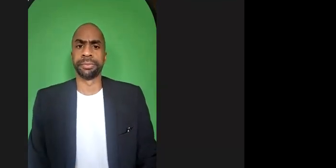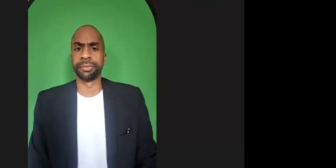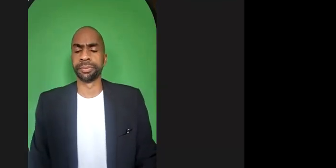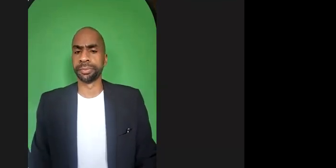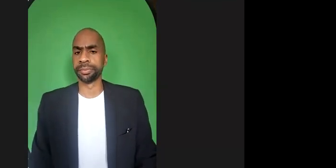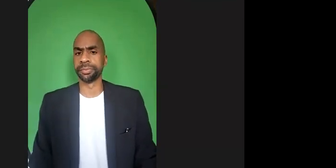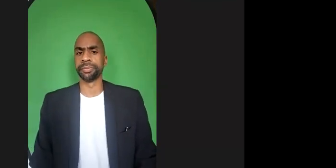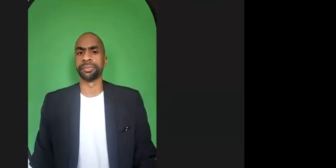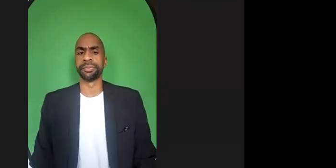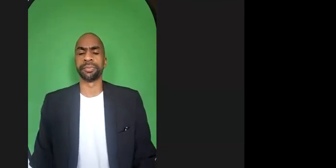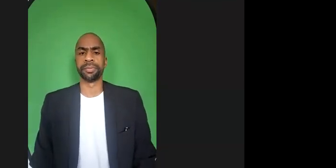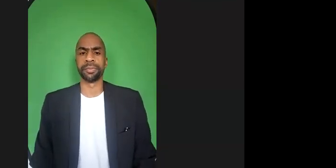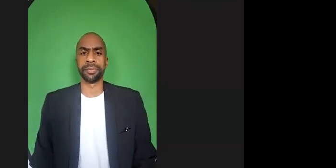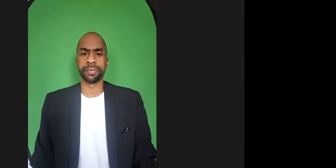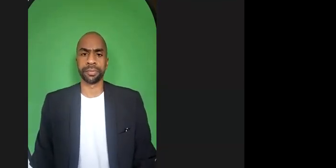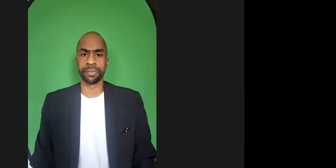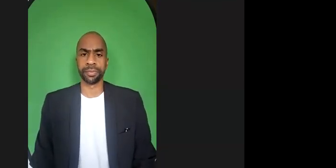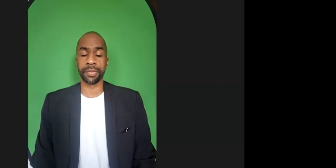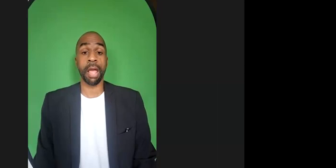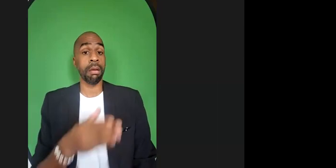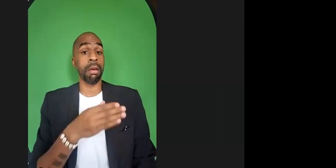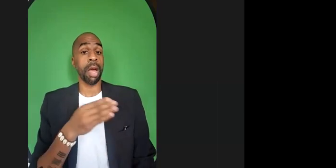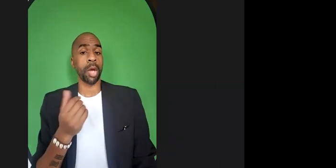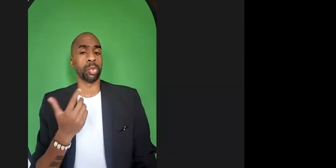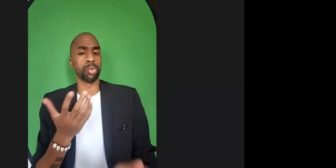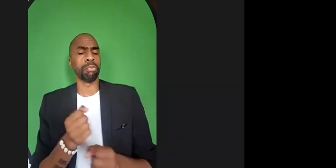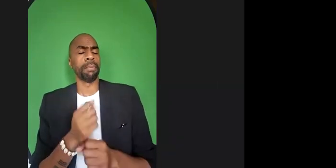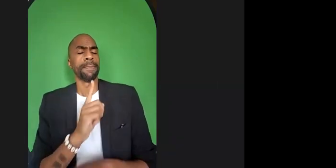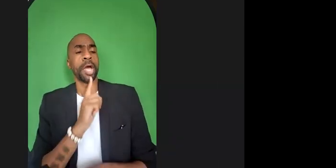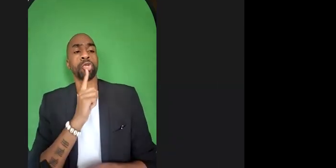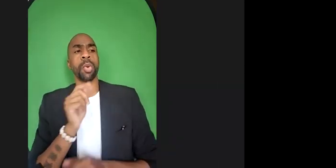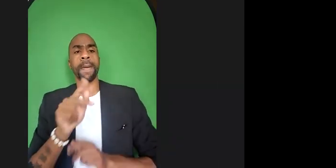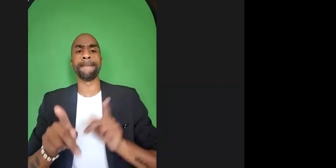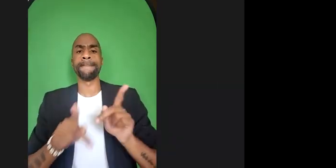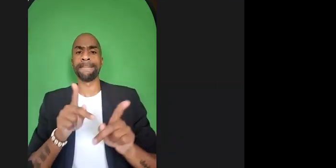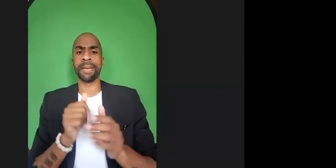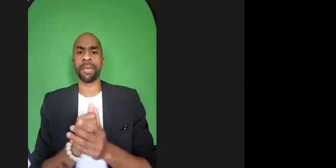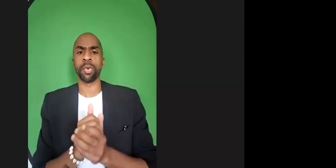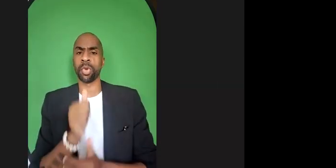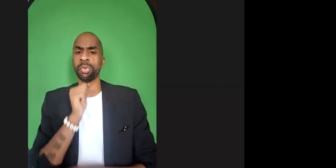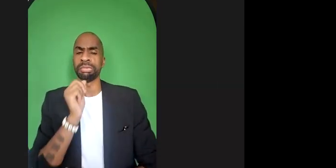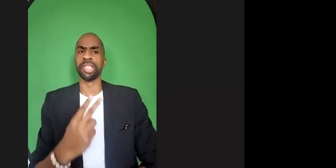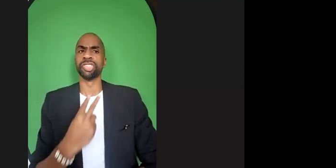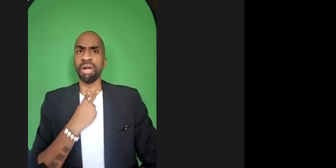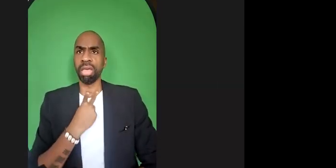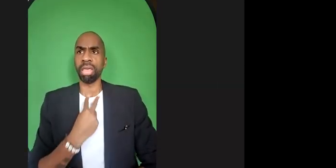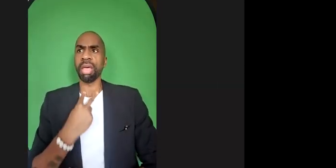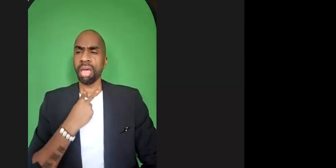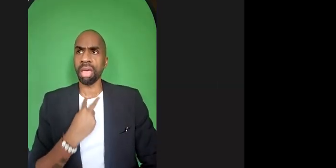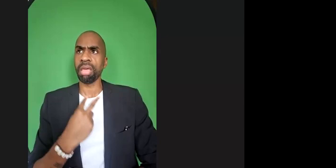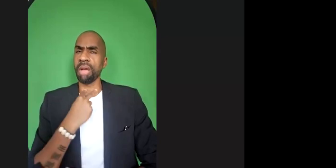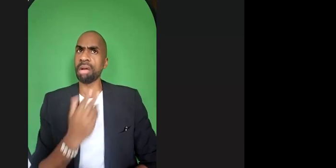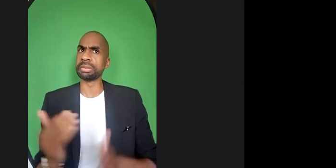weakness. And we also want to make sure that people are not having frequent choking episodes. Sometimes